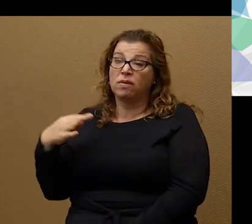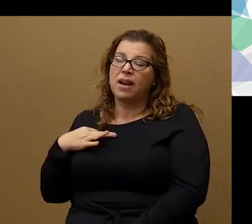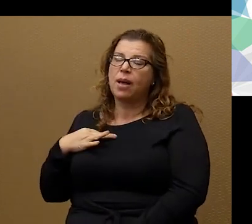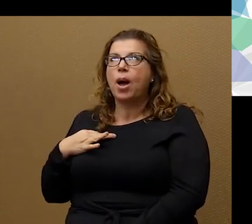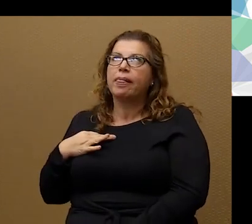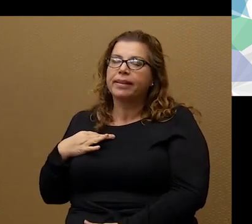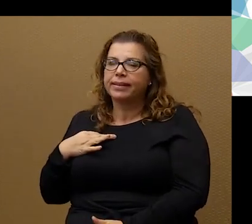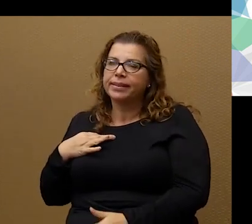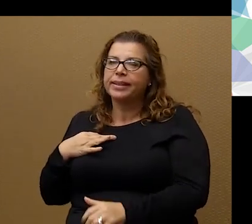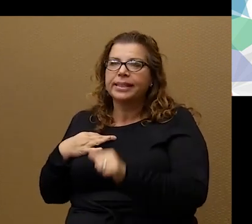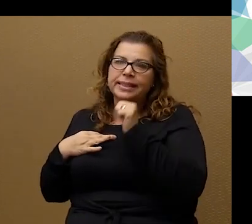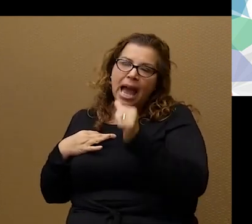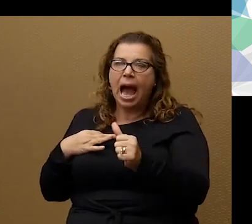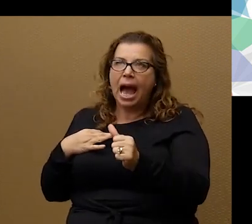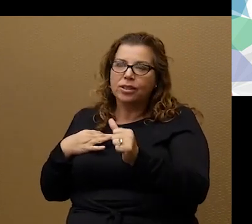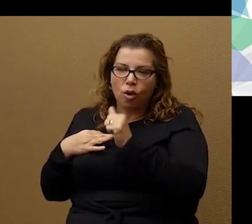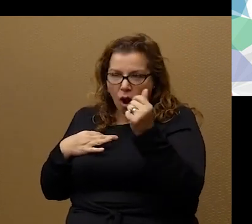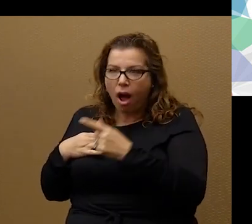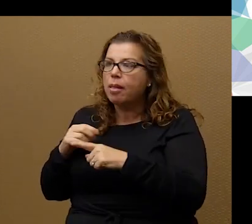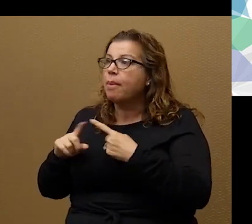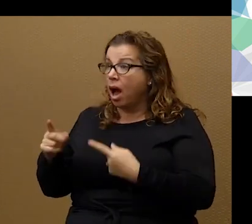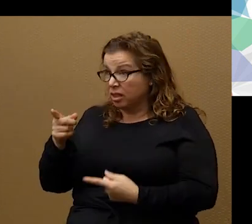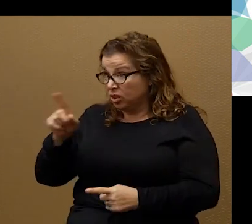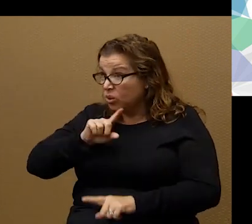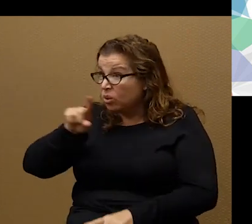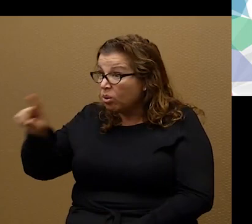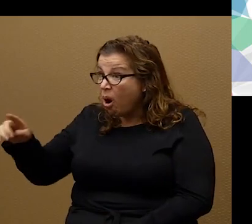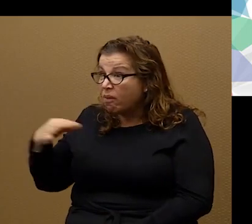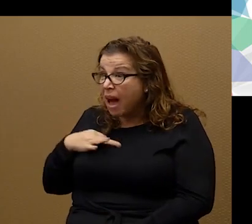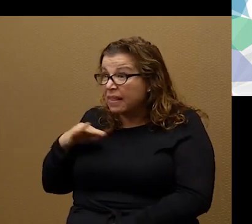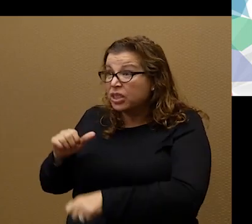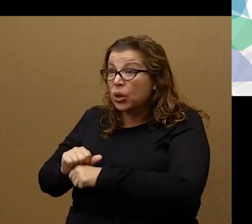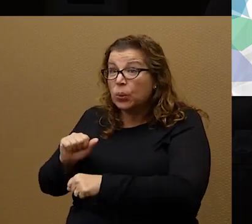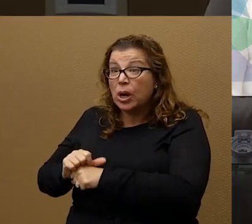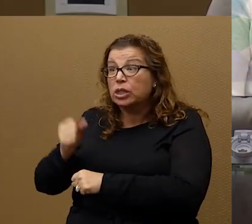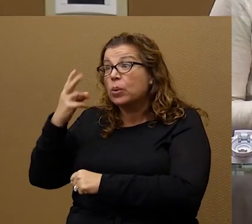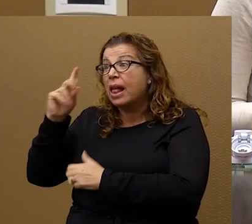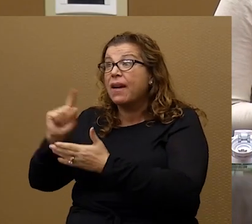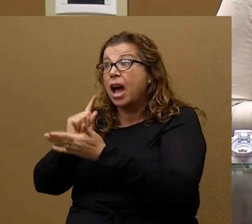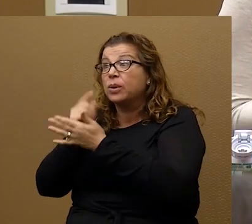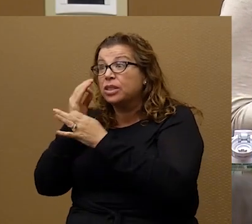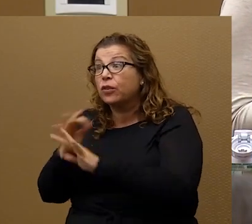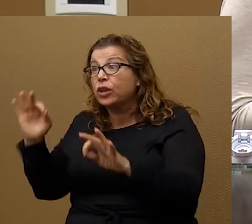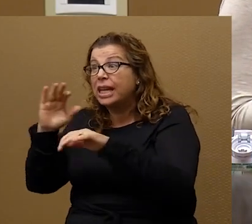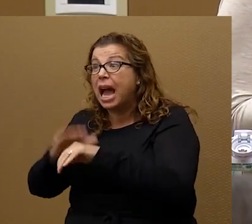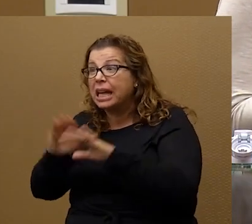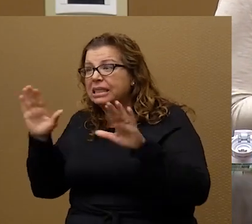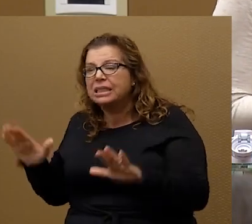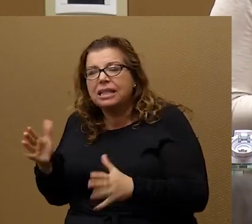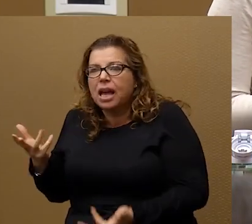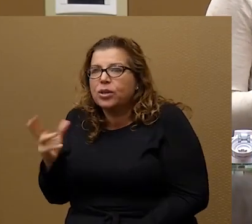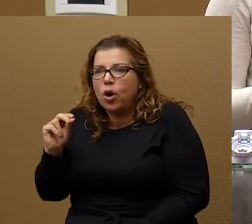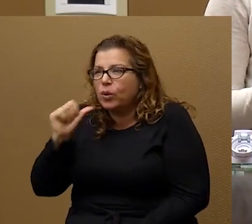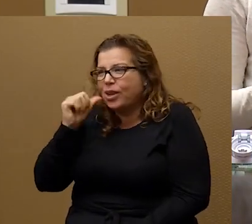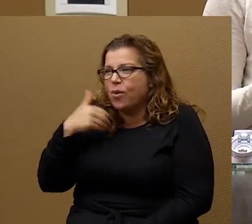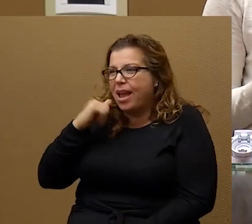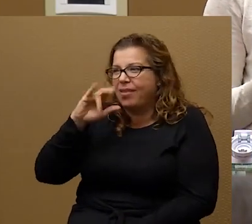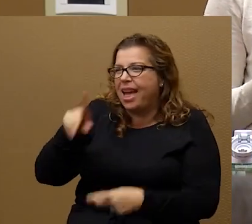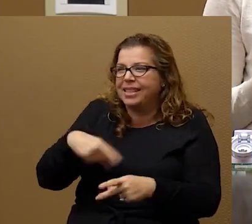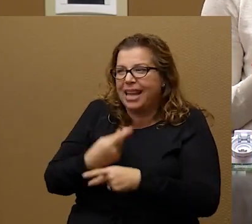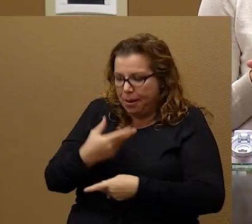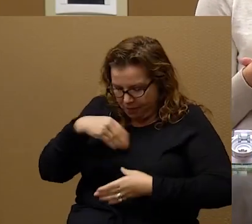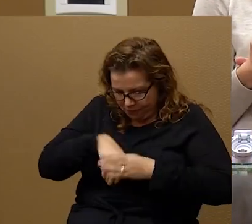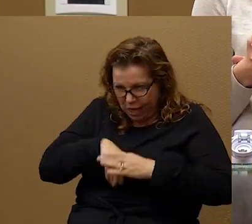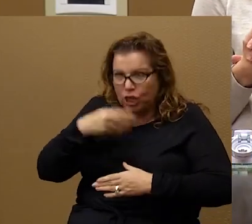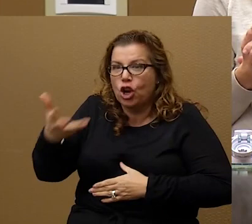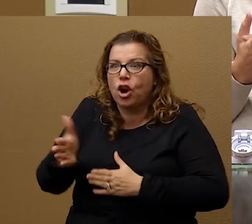going to go volunteer our time on a Saturday for 12 hours if we don't have to. We're not that intrinsically motivated. But we assume our